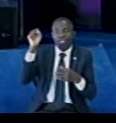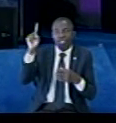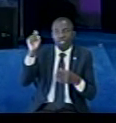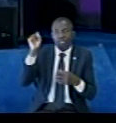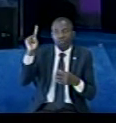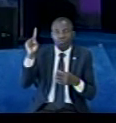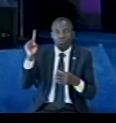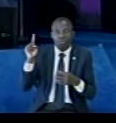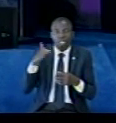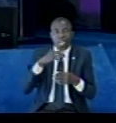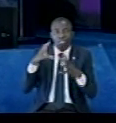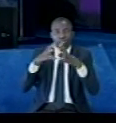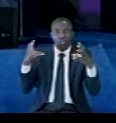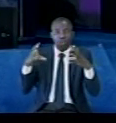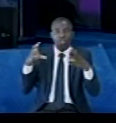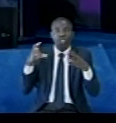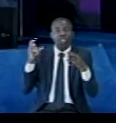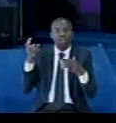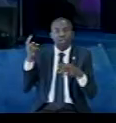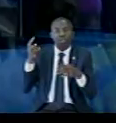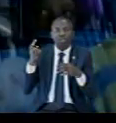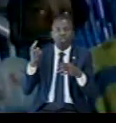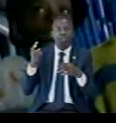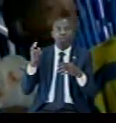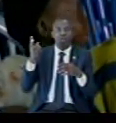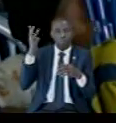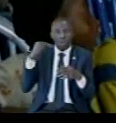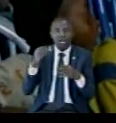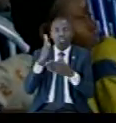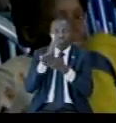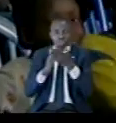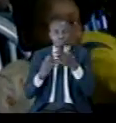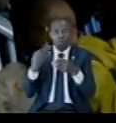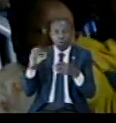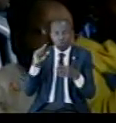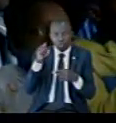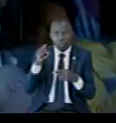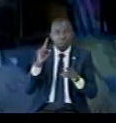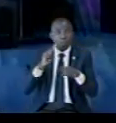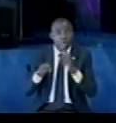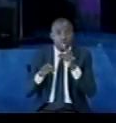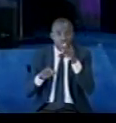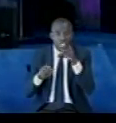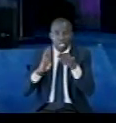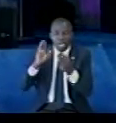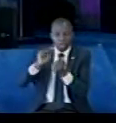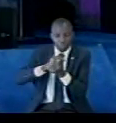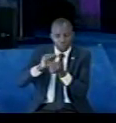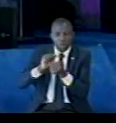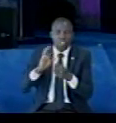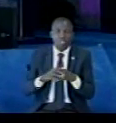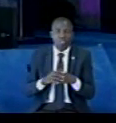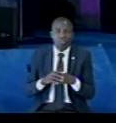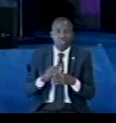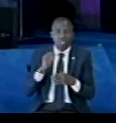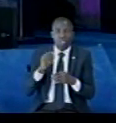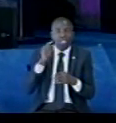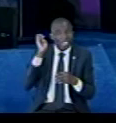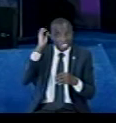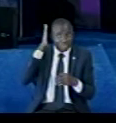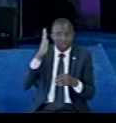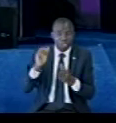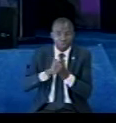and such were some of you, but ye are washed. He'll wash you